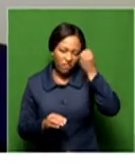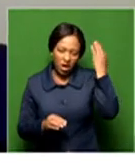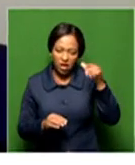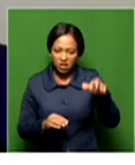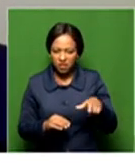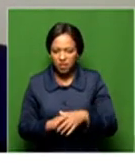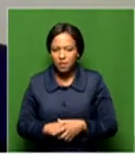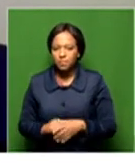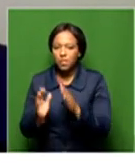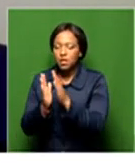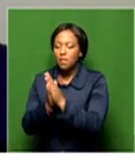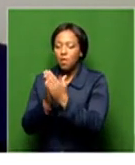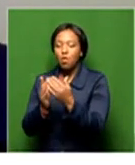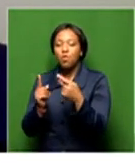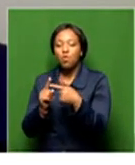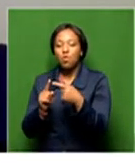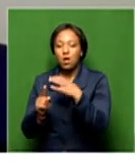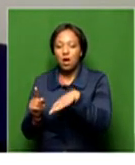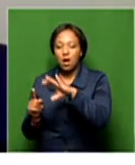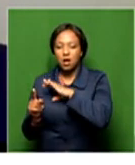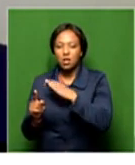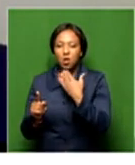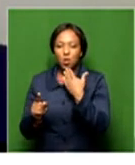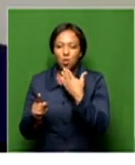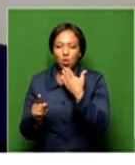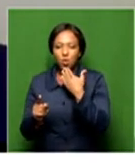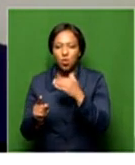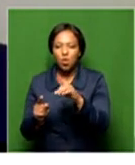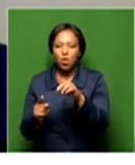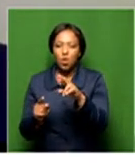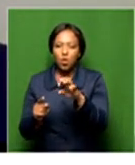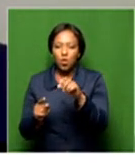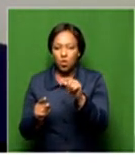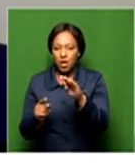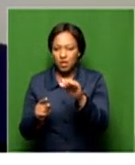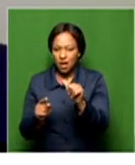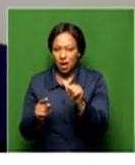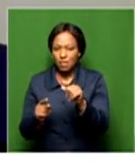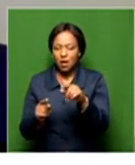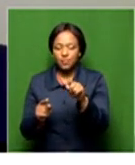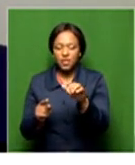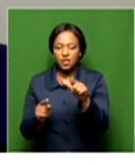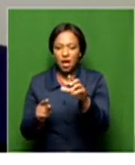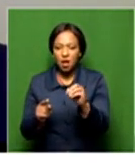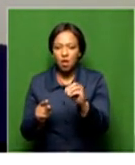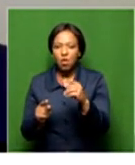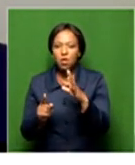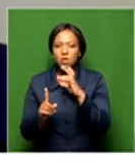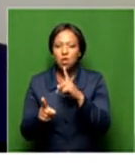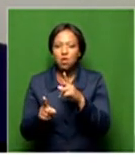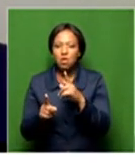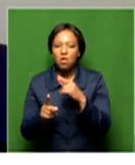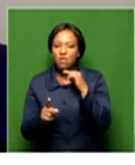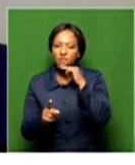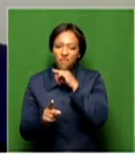this book centers around the character of Retaba Talo, who is taken across the border under false pretenses. Unpack for